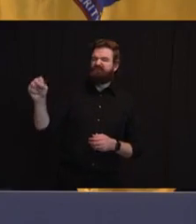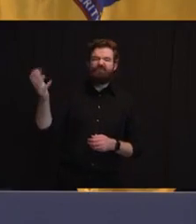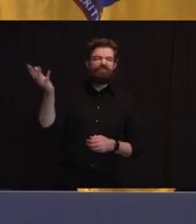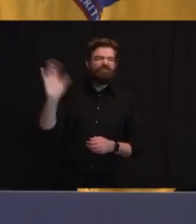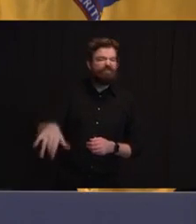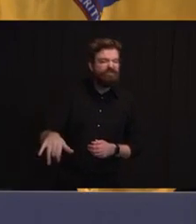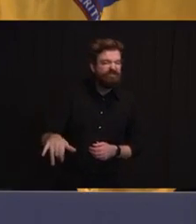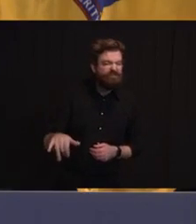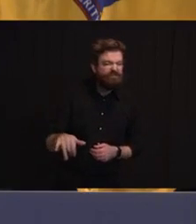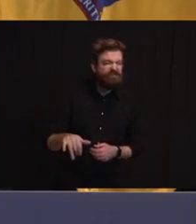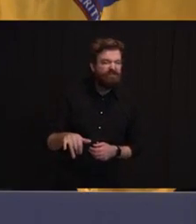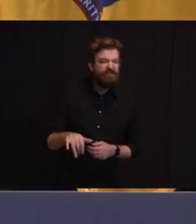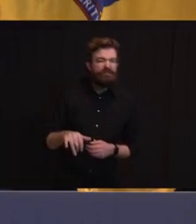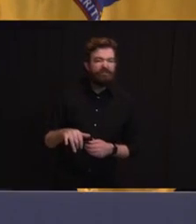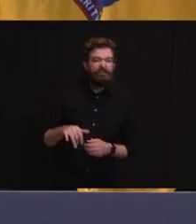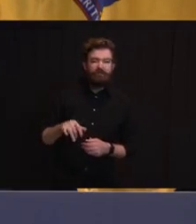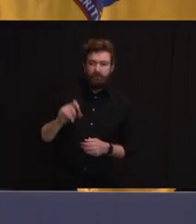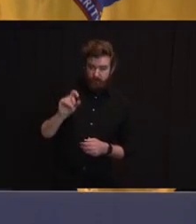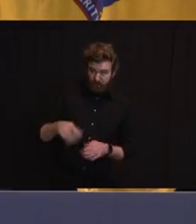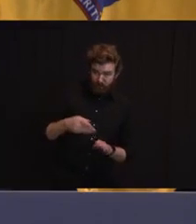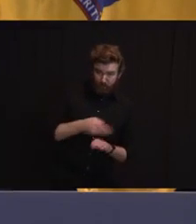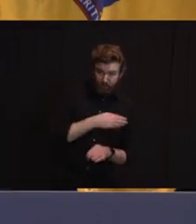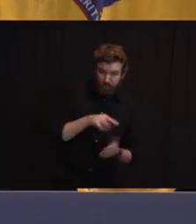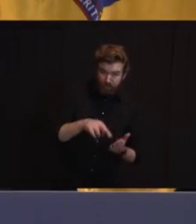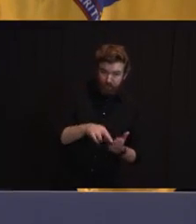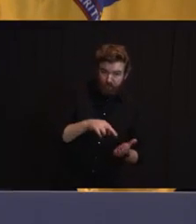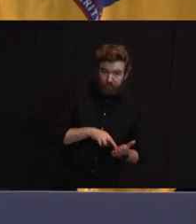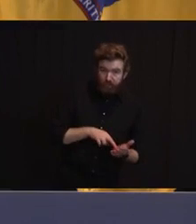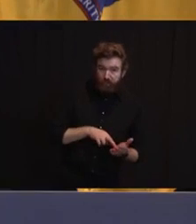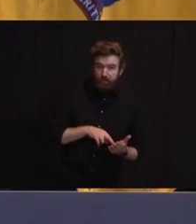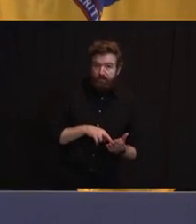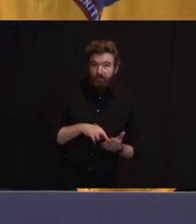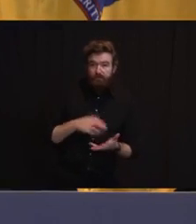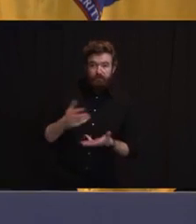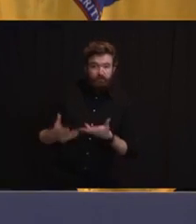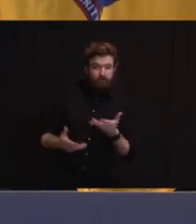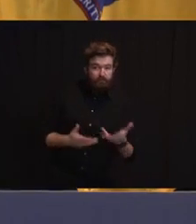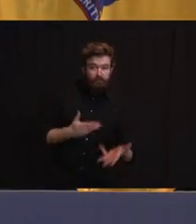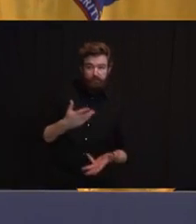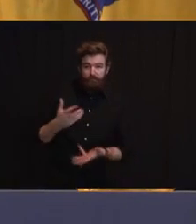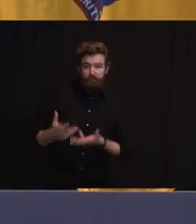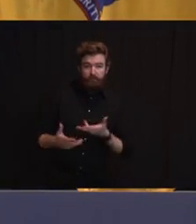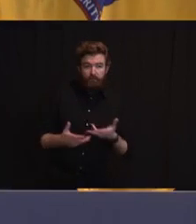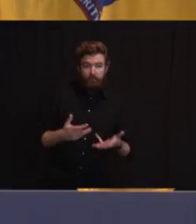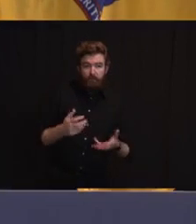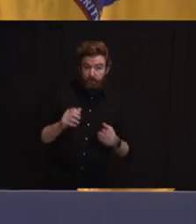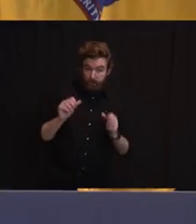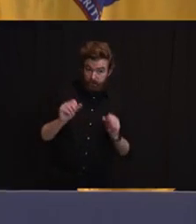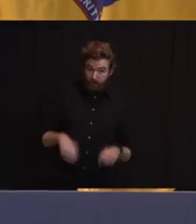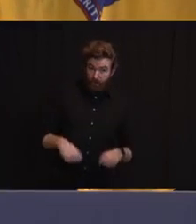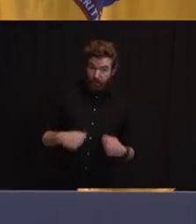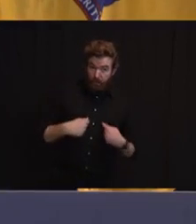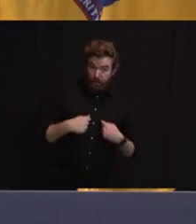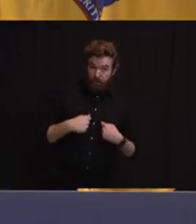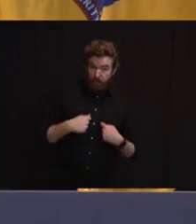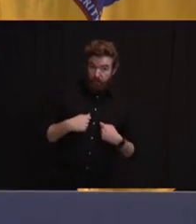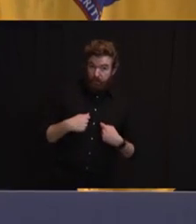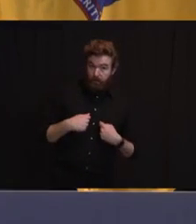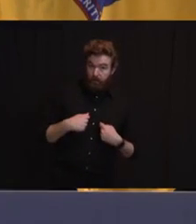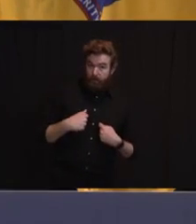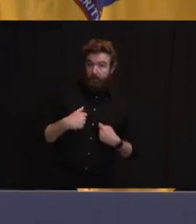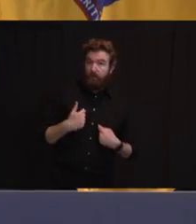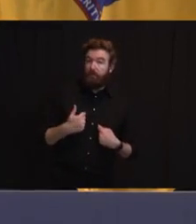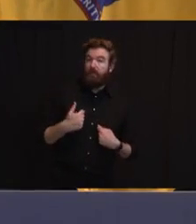these millions of people who are in these categories now that are approved for a vaccine, can you just start calling around to try to get an appointment for